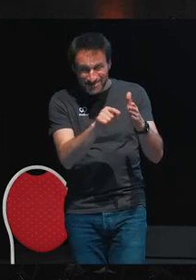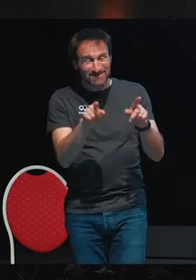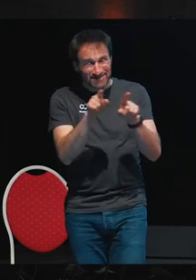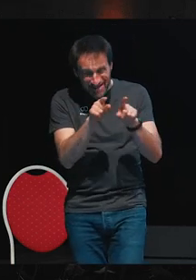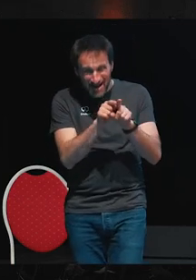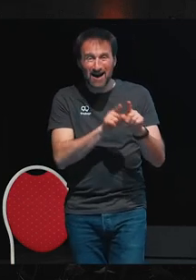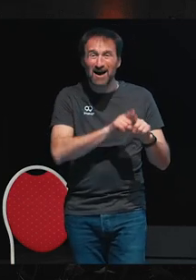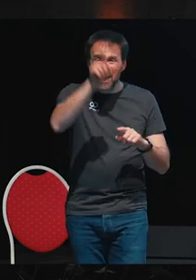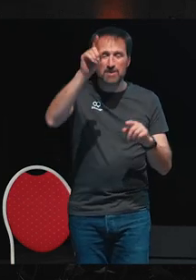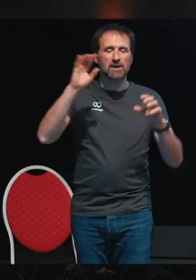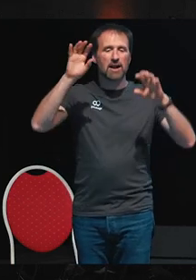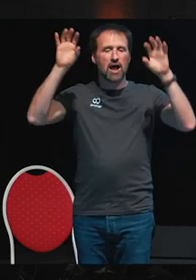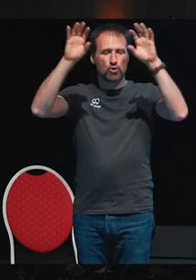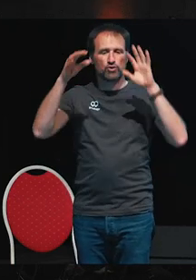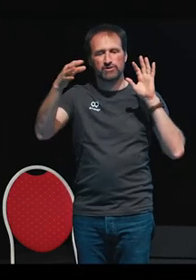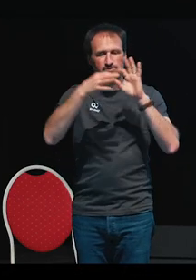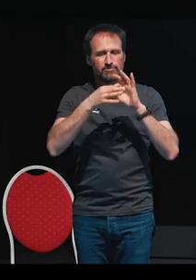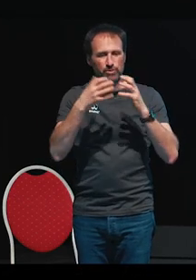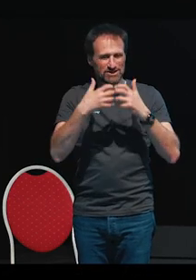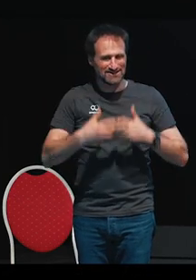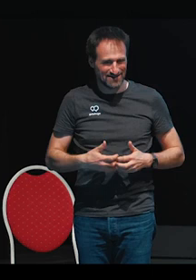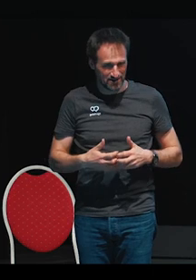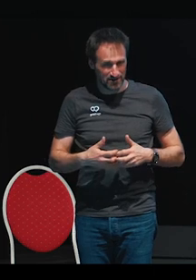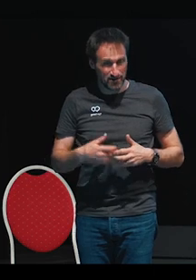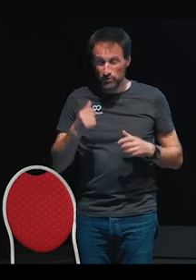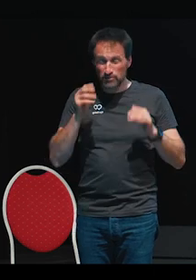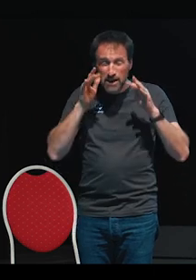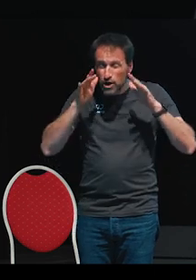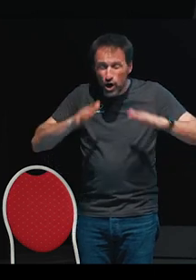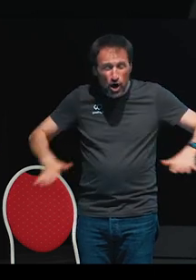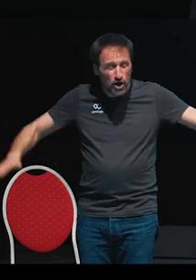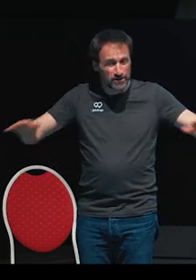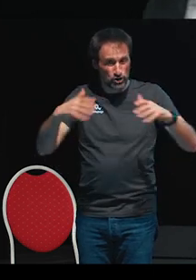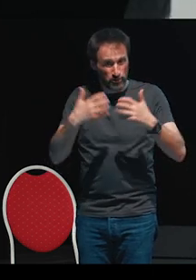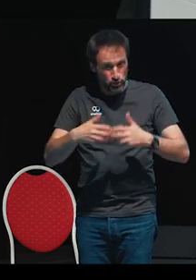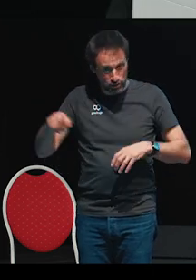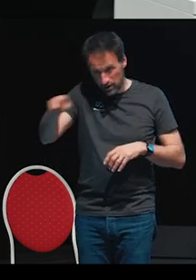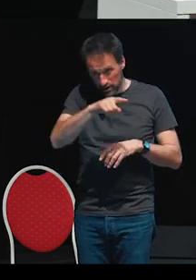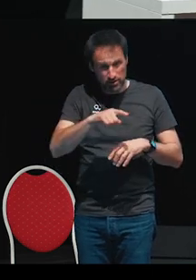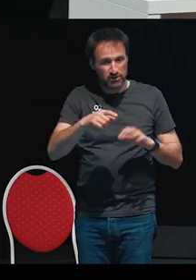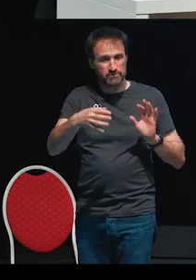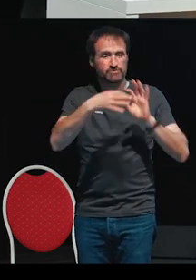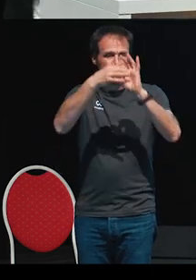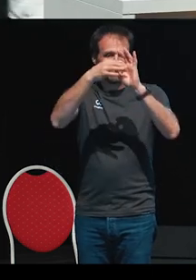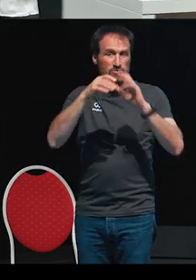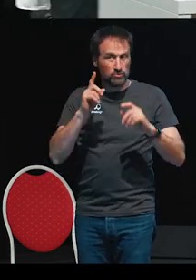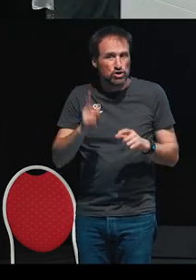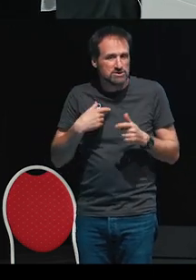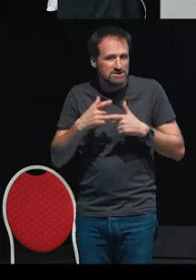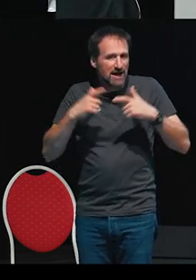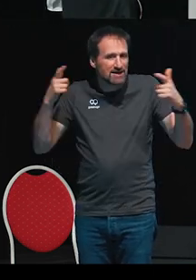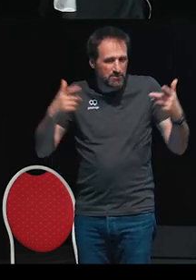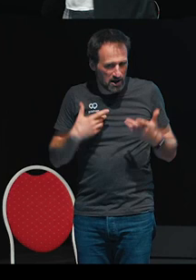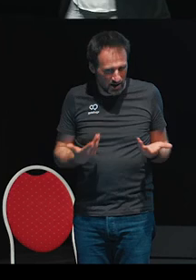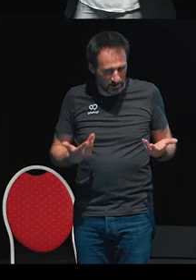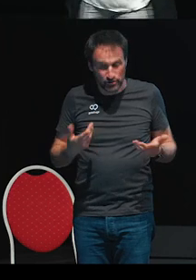we are getting millions of computers, so we are getting those scales. So with that pattern, it's much easier to scale. And I